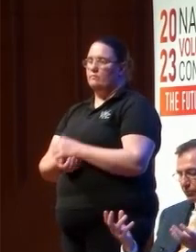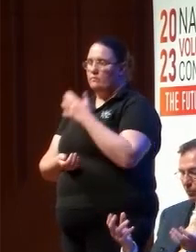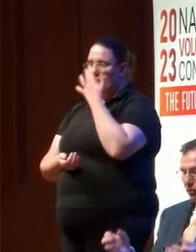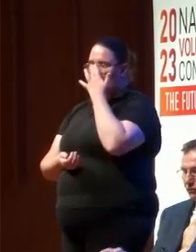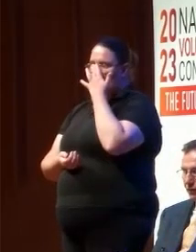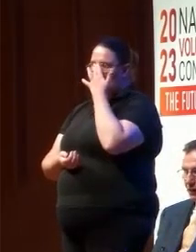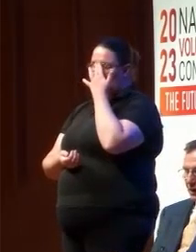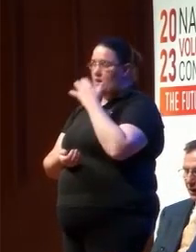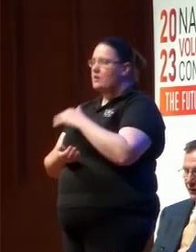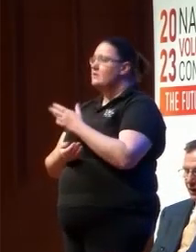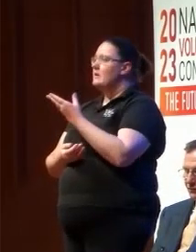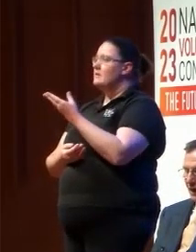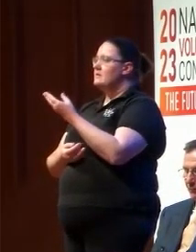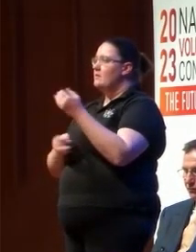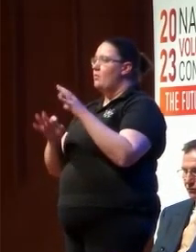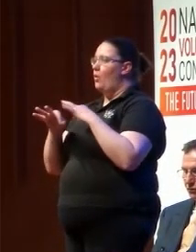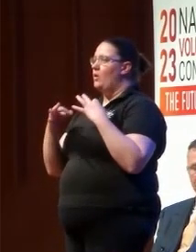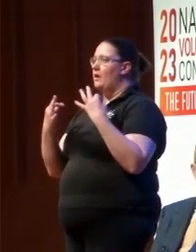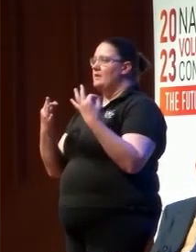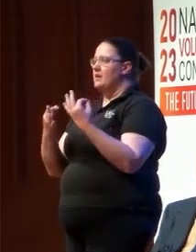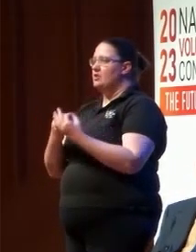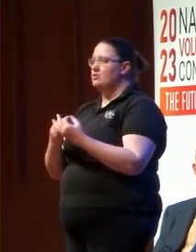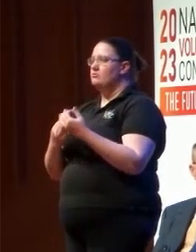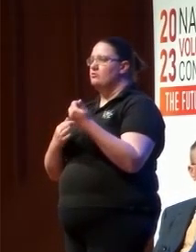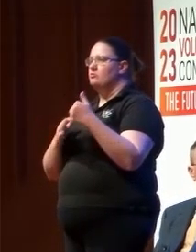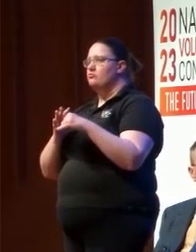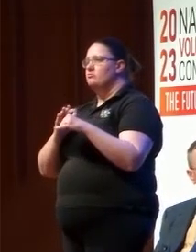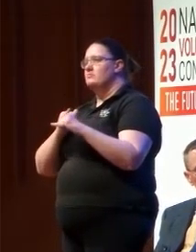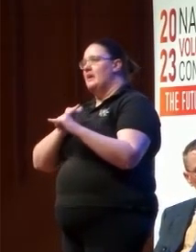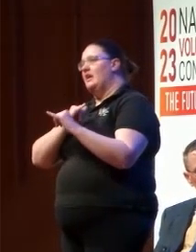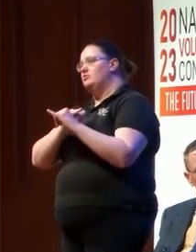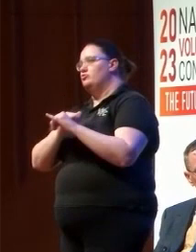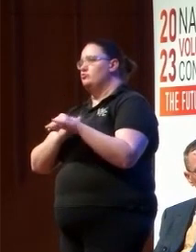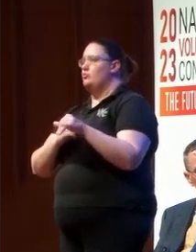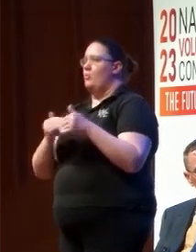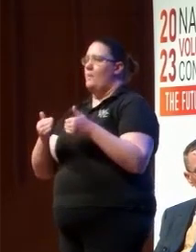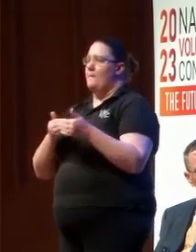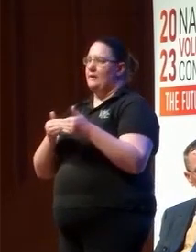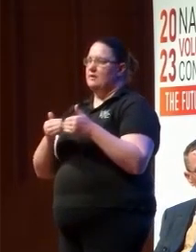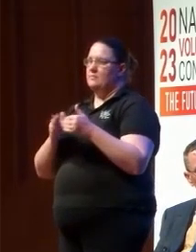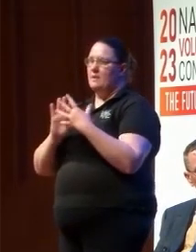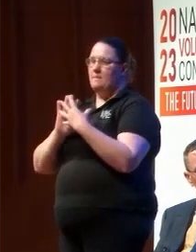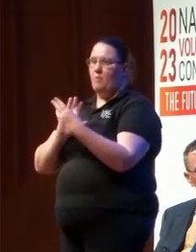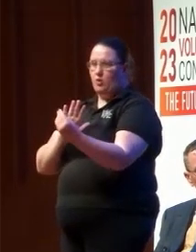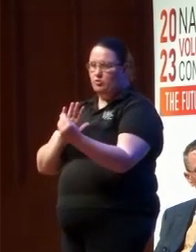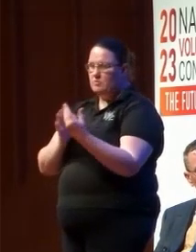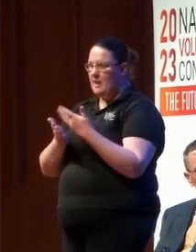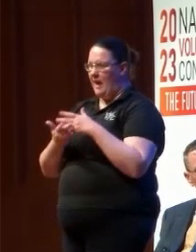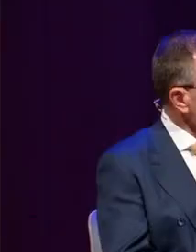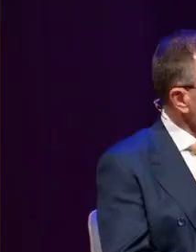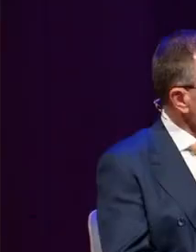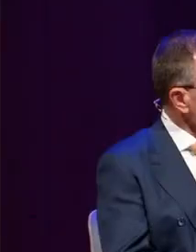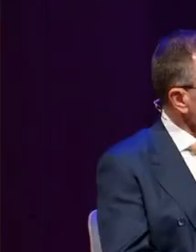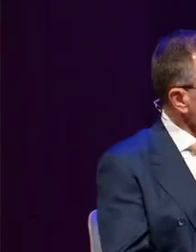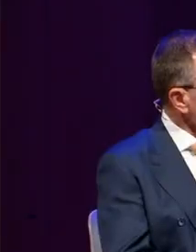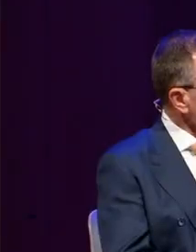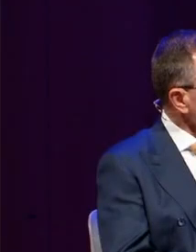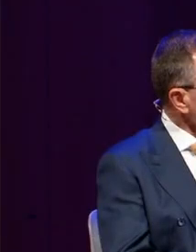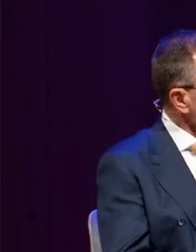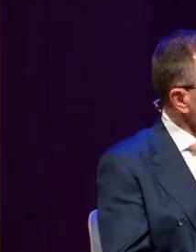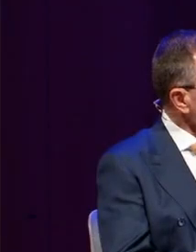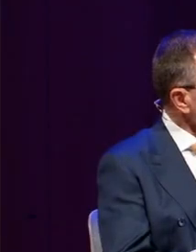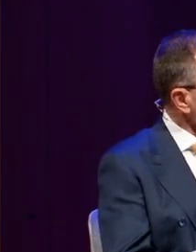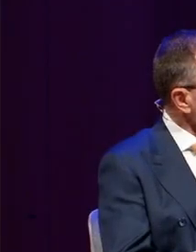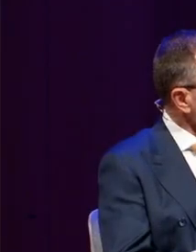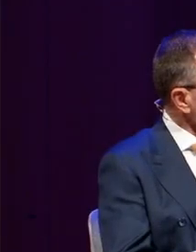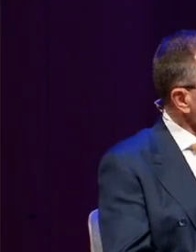management models, how can they adapt to the changing needs of volunteers? Thanks, Mark. I think this